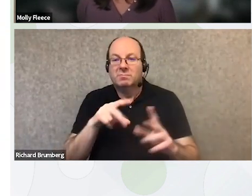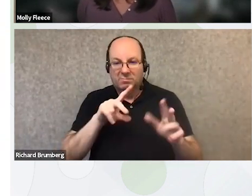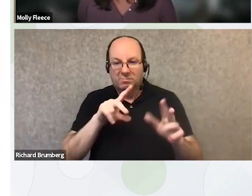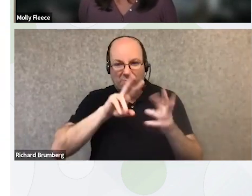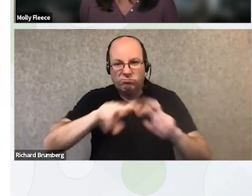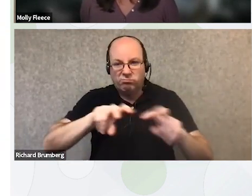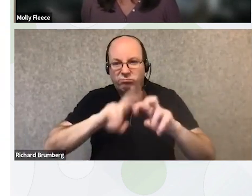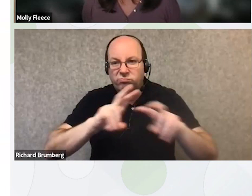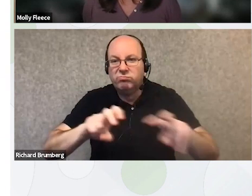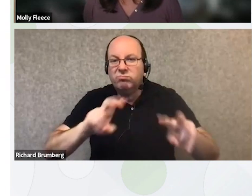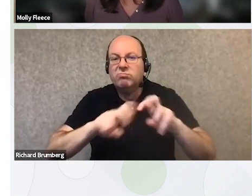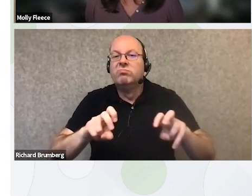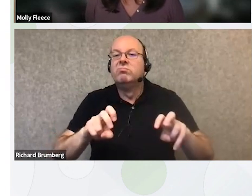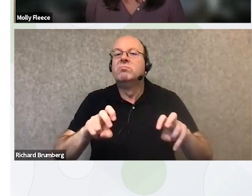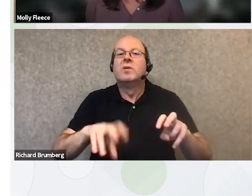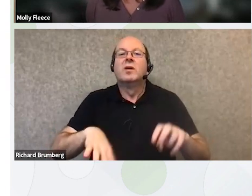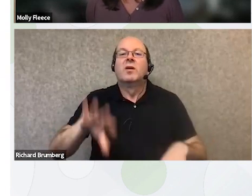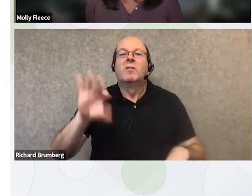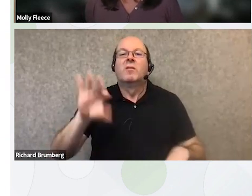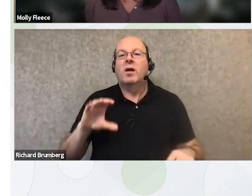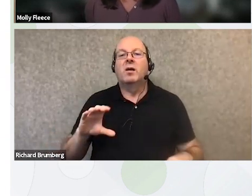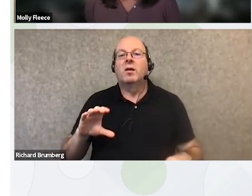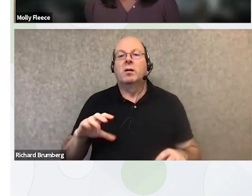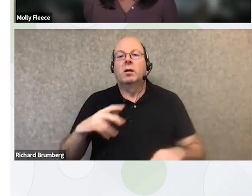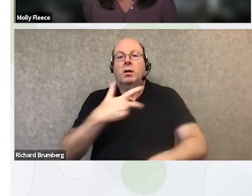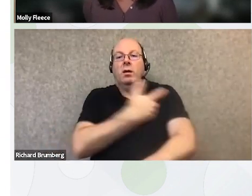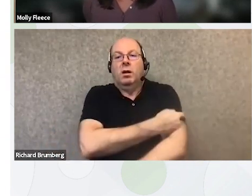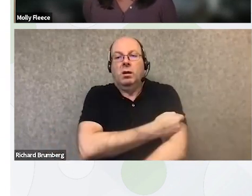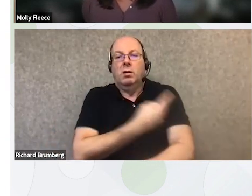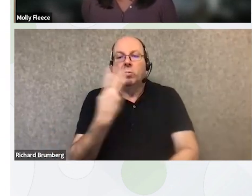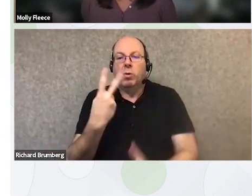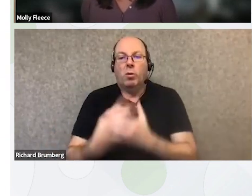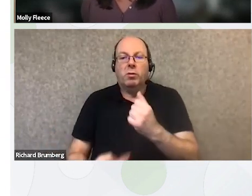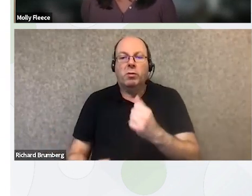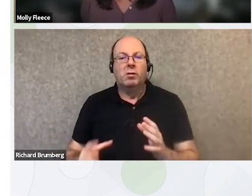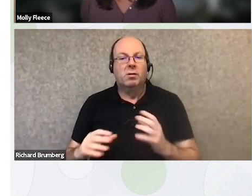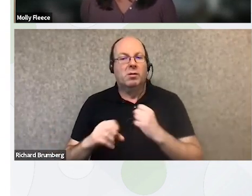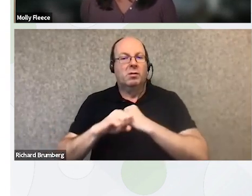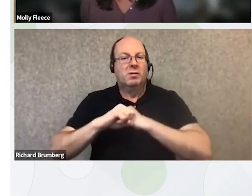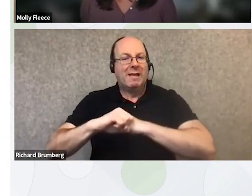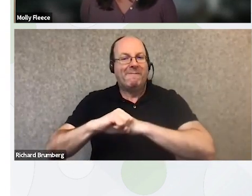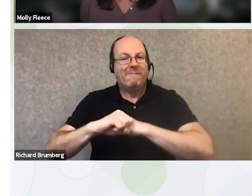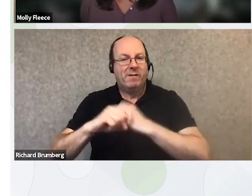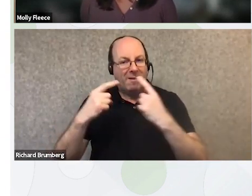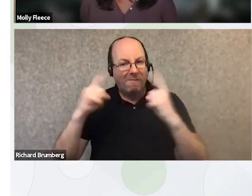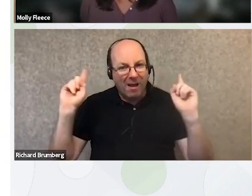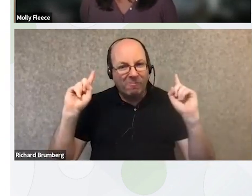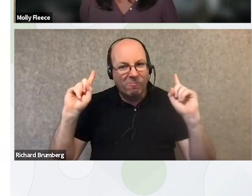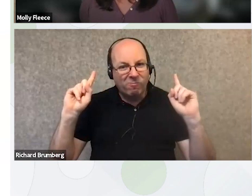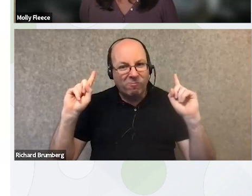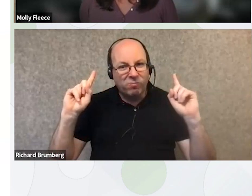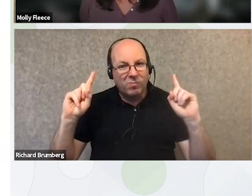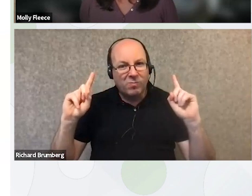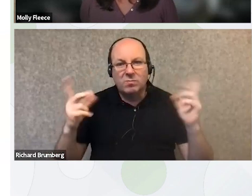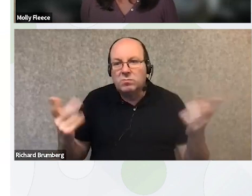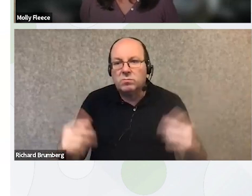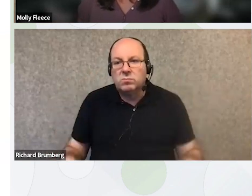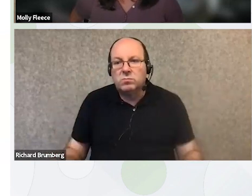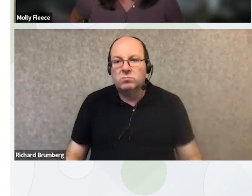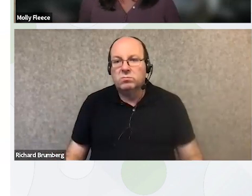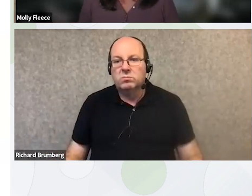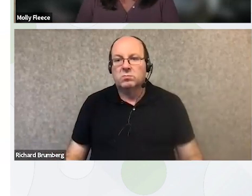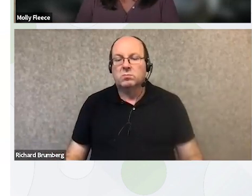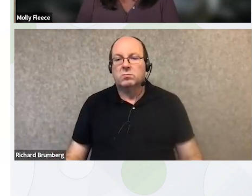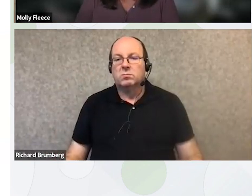And it was deemed that co-administration was safe and effective, and it did not